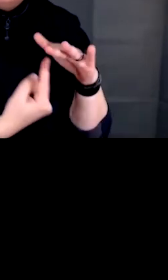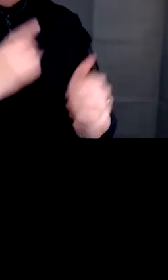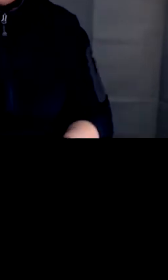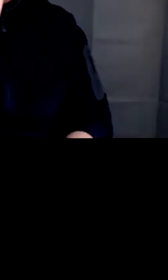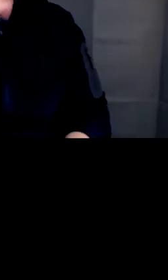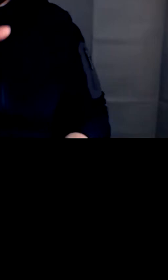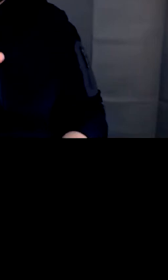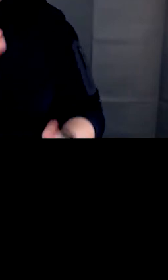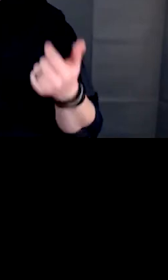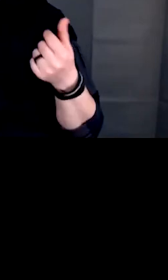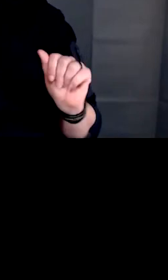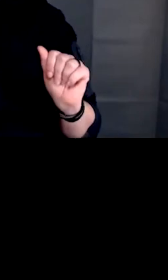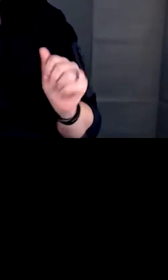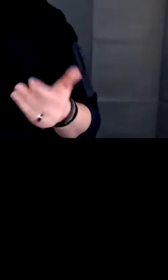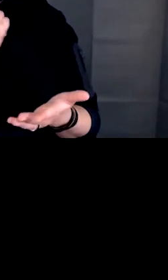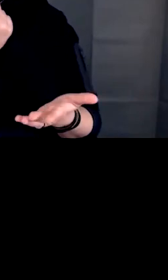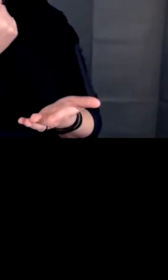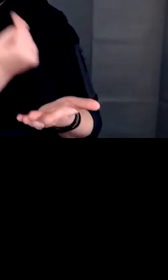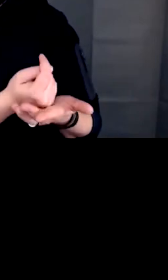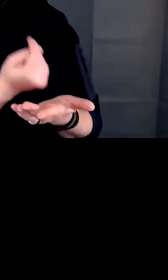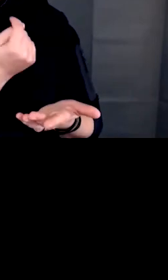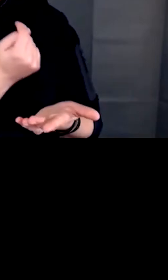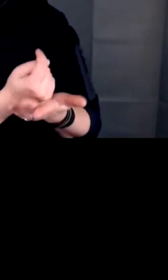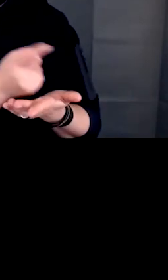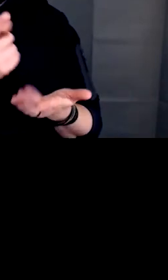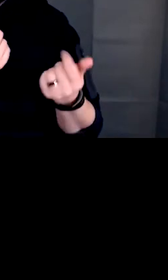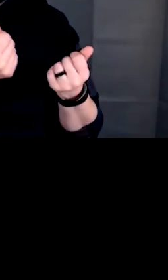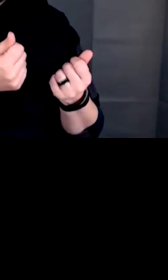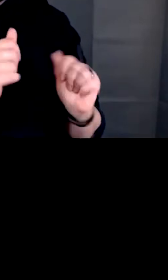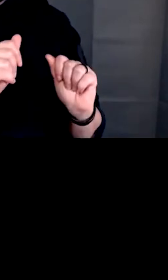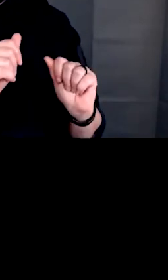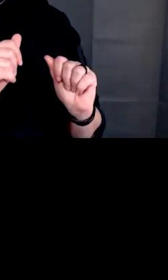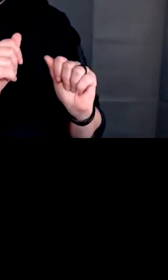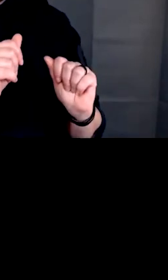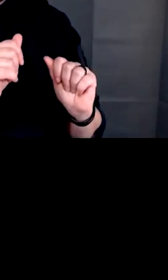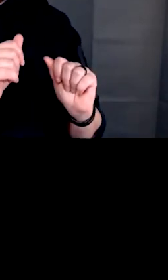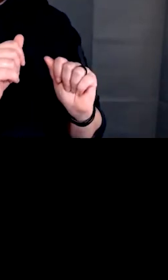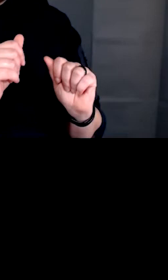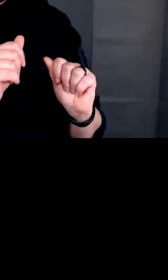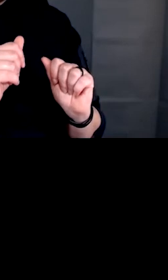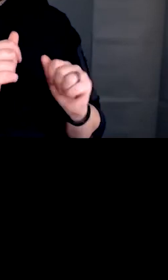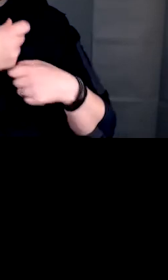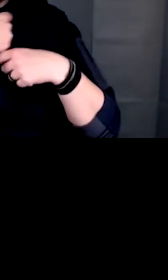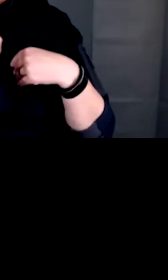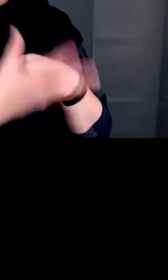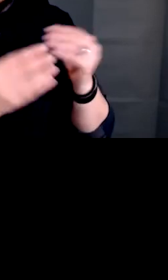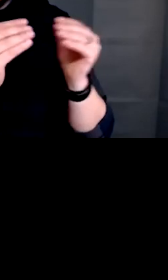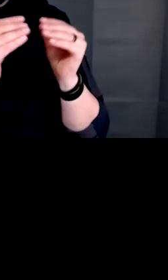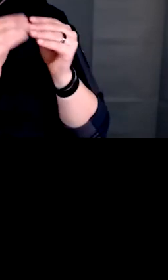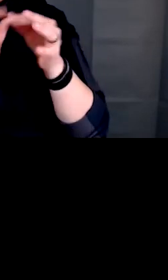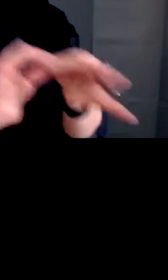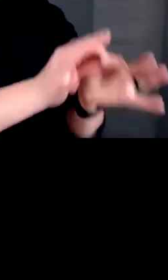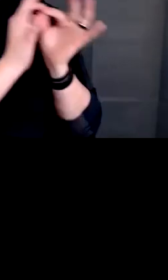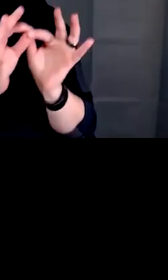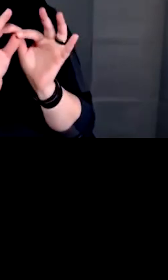you're trying to do in treatment is to integrate, create a greater network to challenge